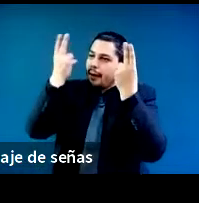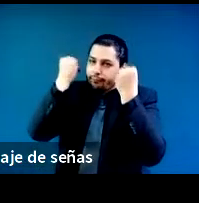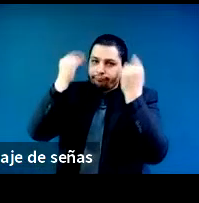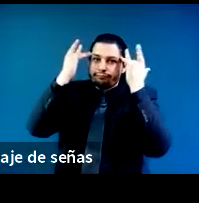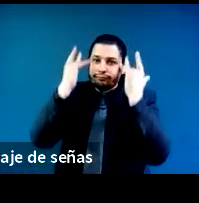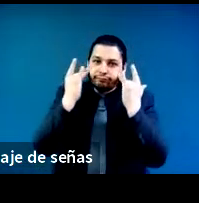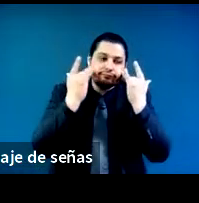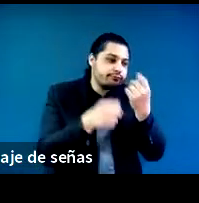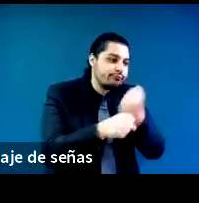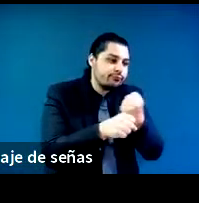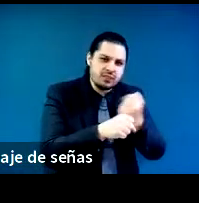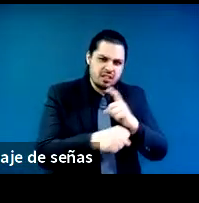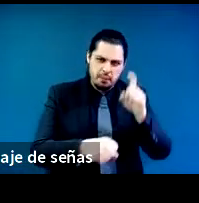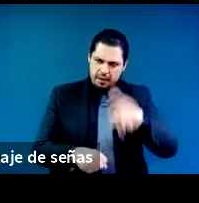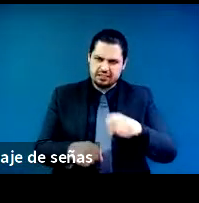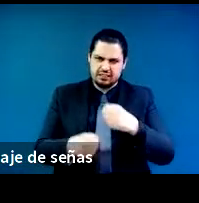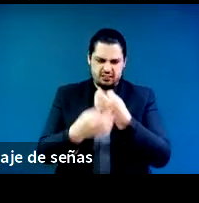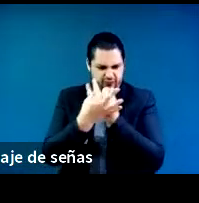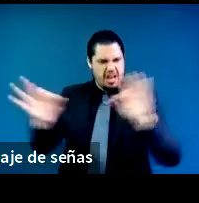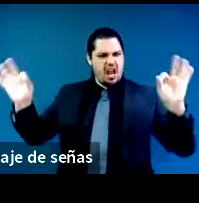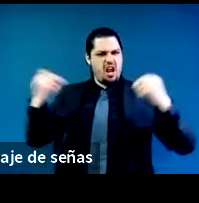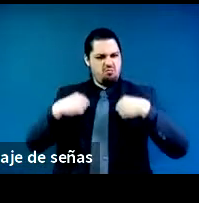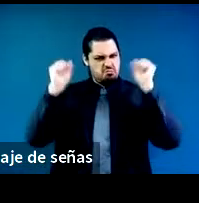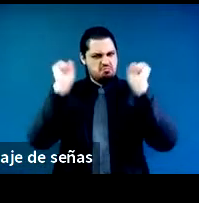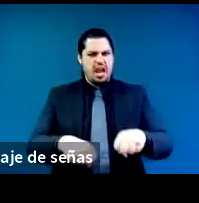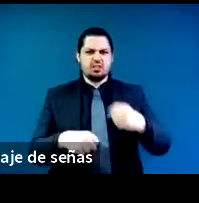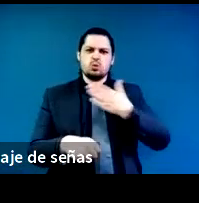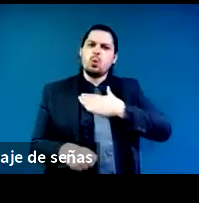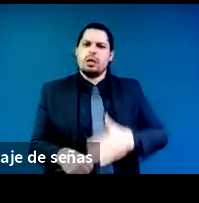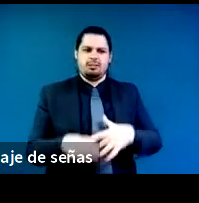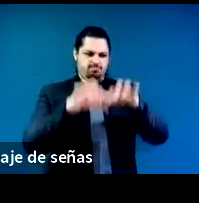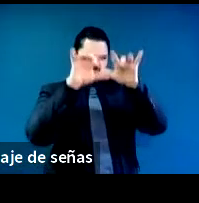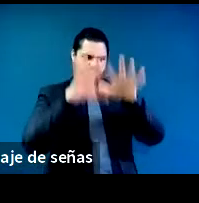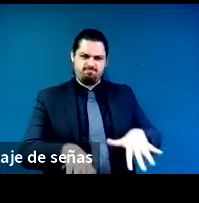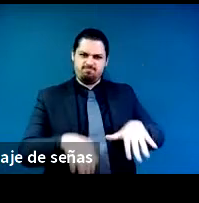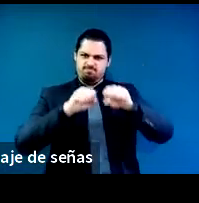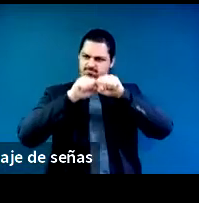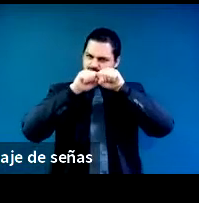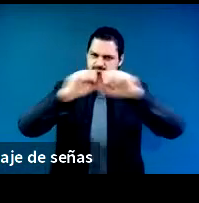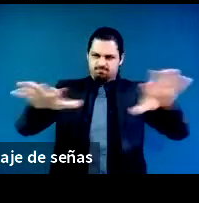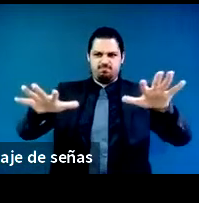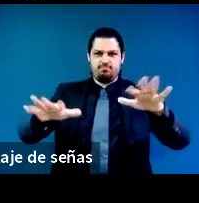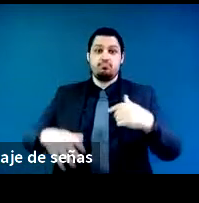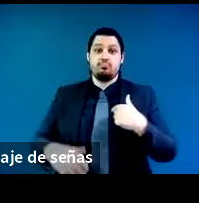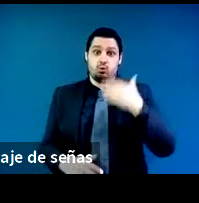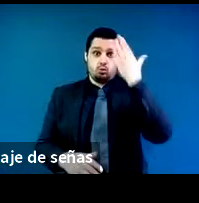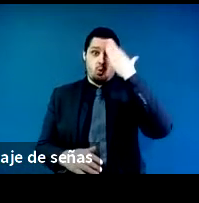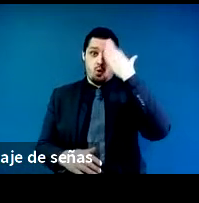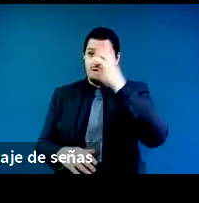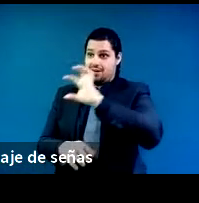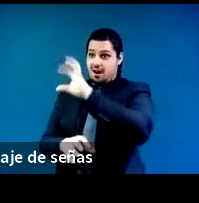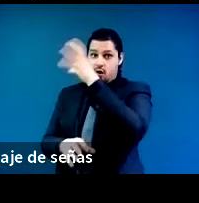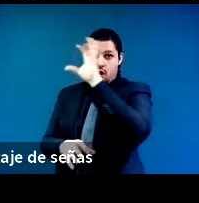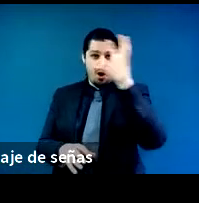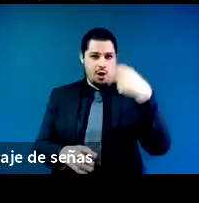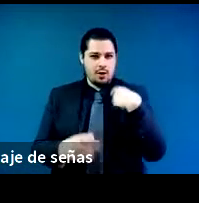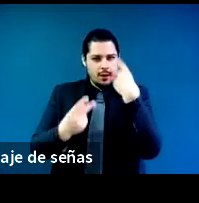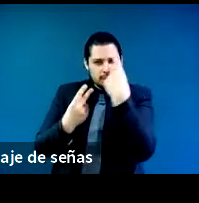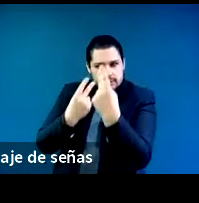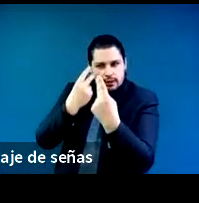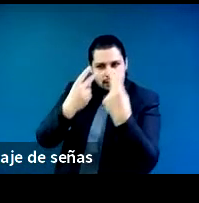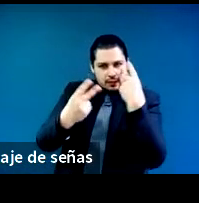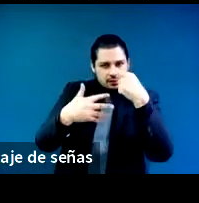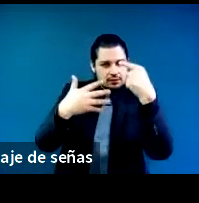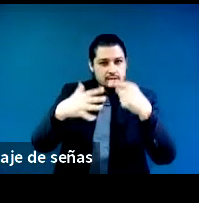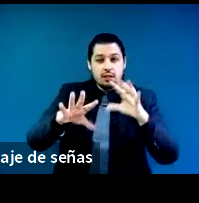targeted. And so we want to keep their accounts secure. We want to keep their ability to stay online protected. And so I'll also post a